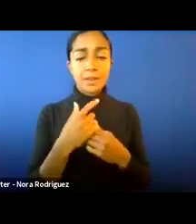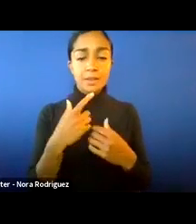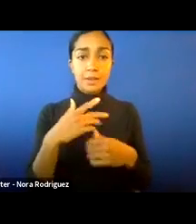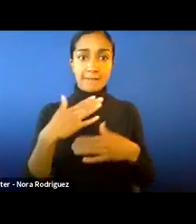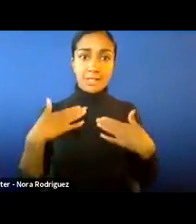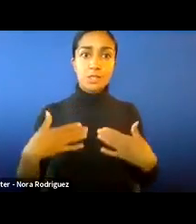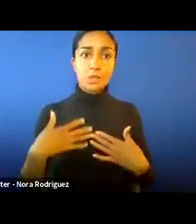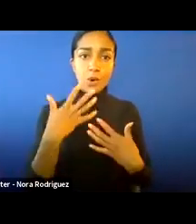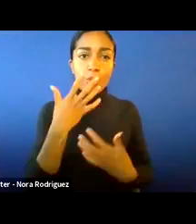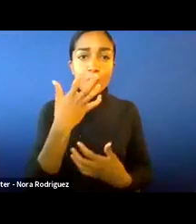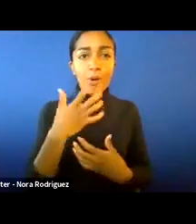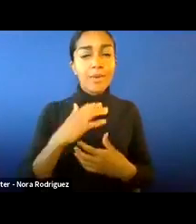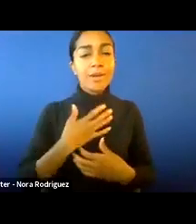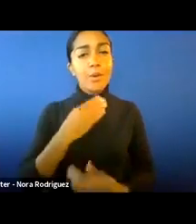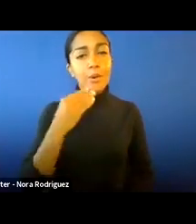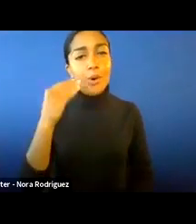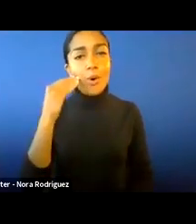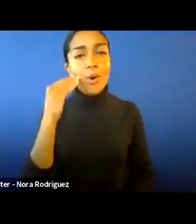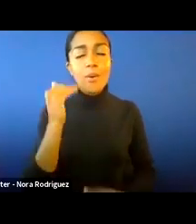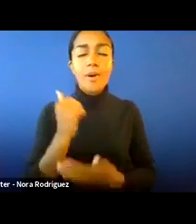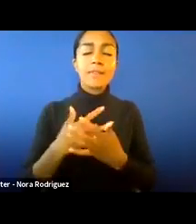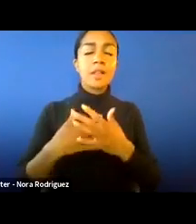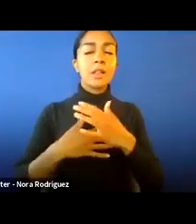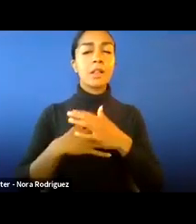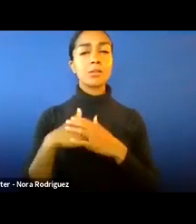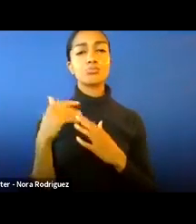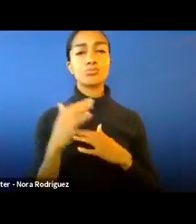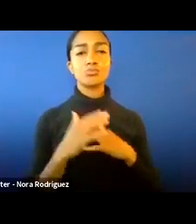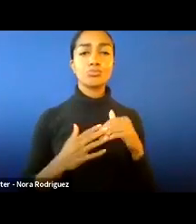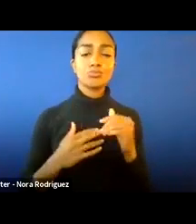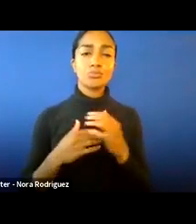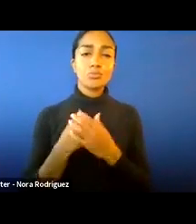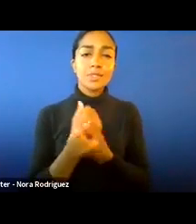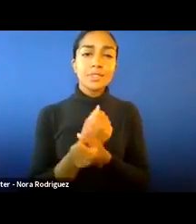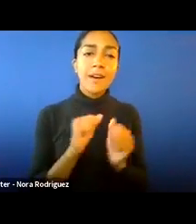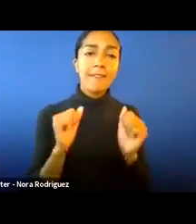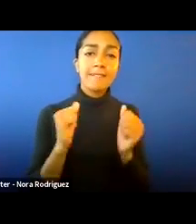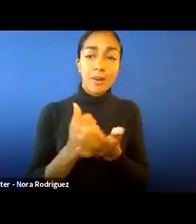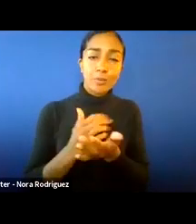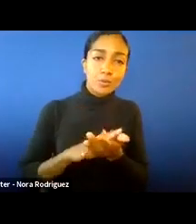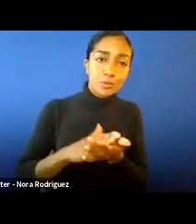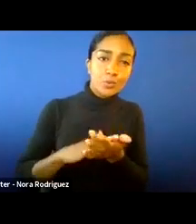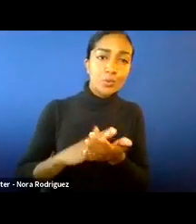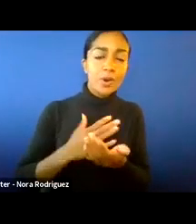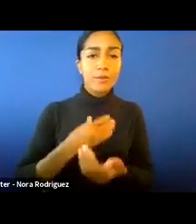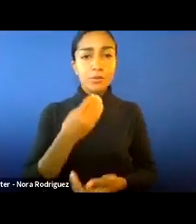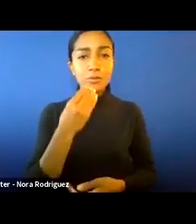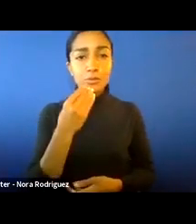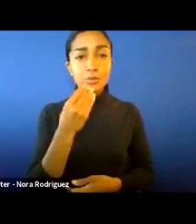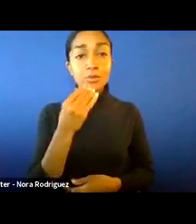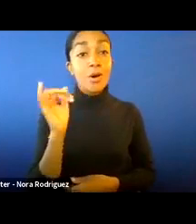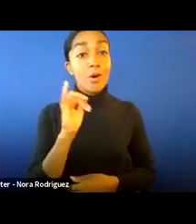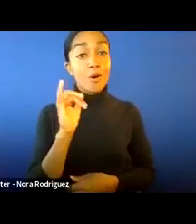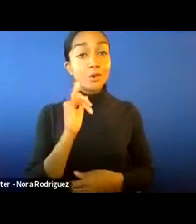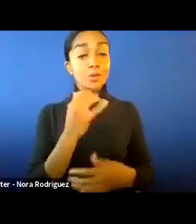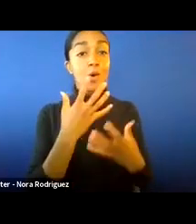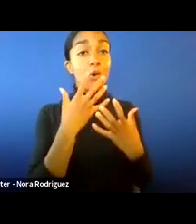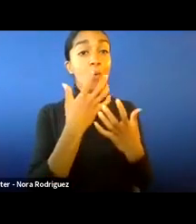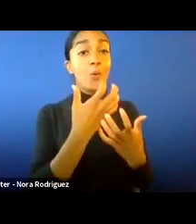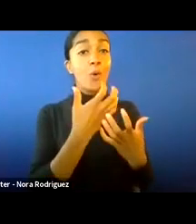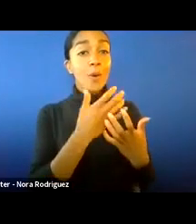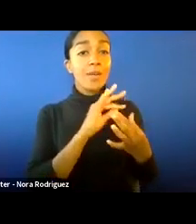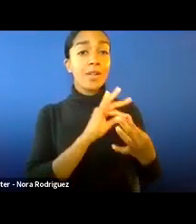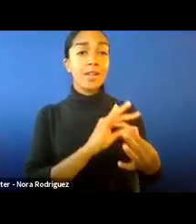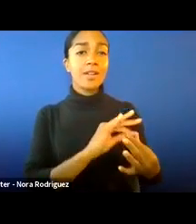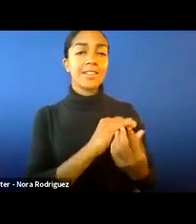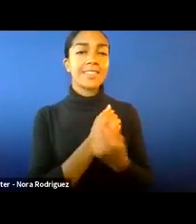keeps us comfortable and safe, that cooks our food, and also the warmth of love that we have